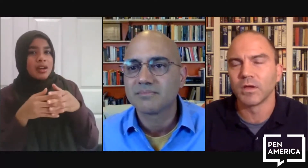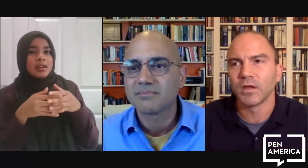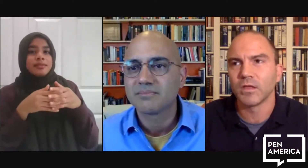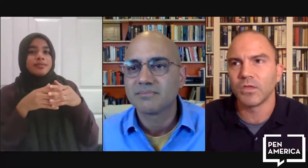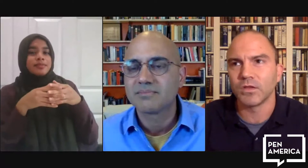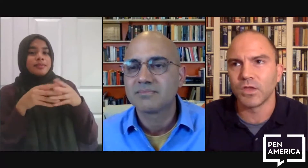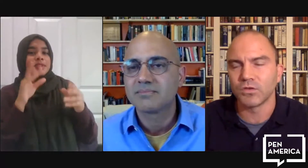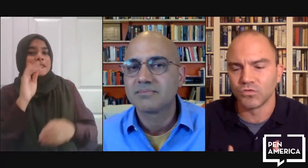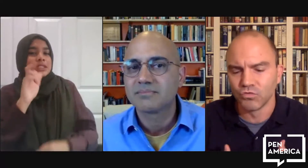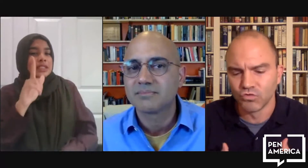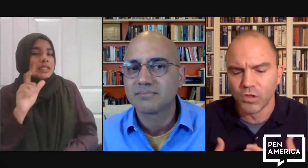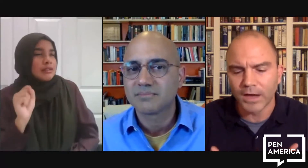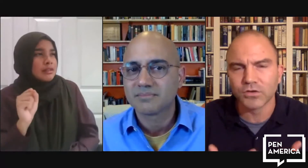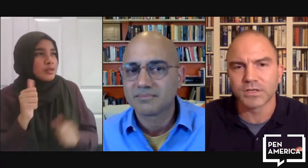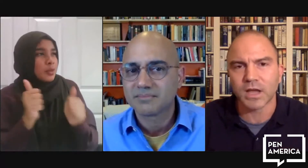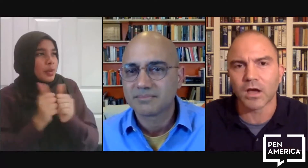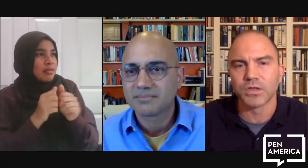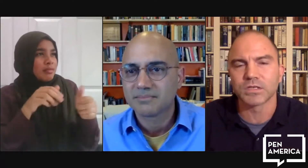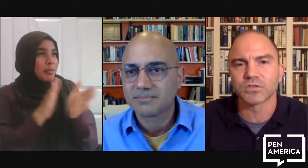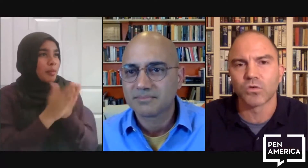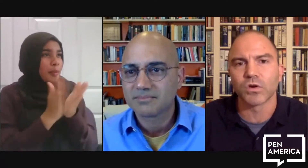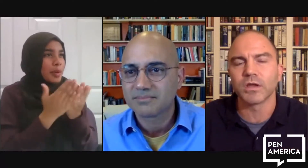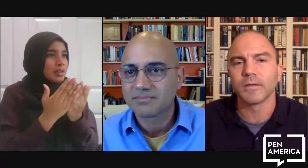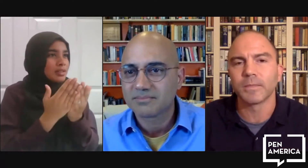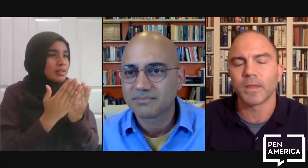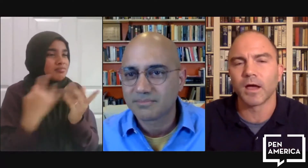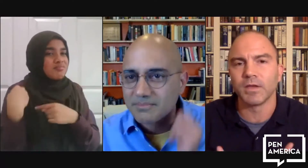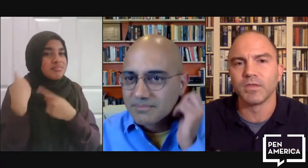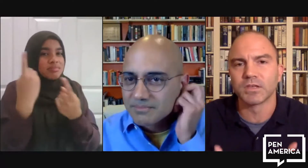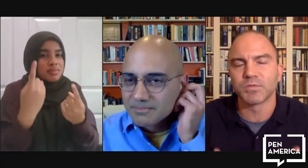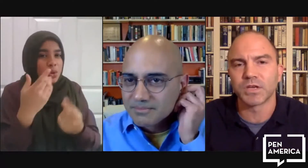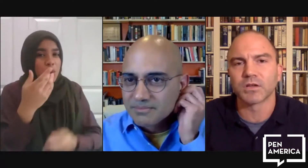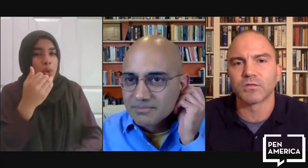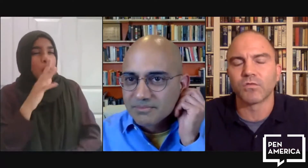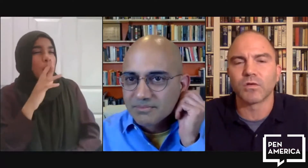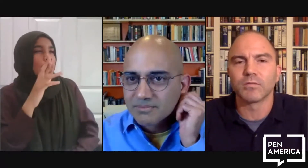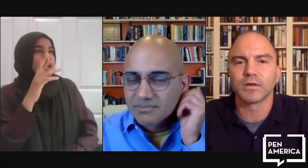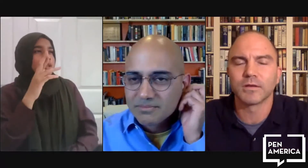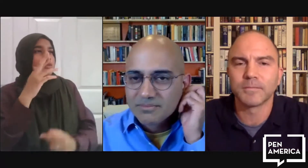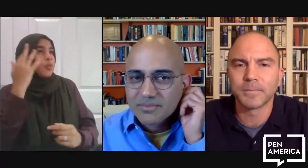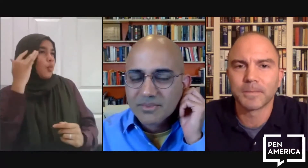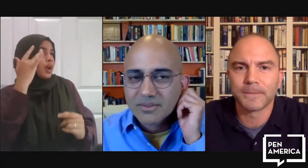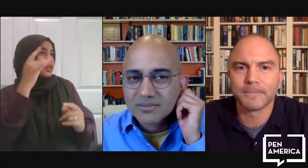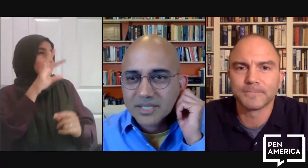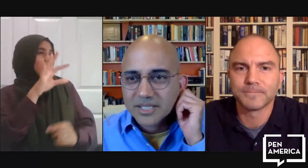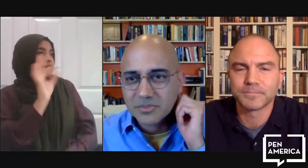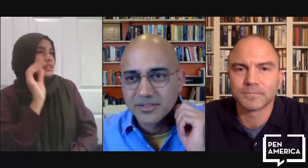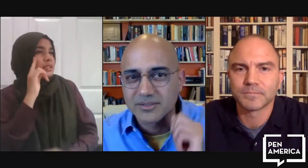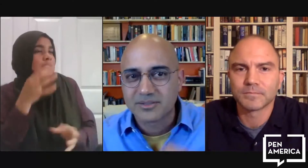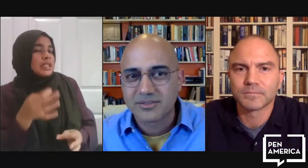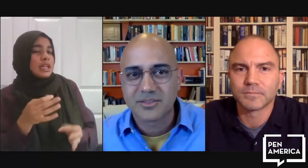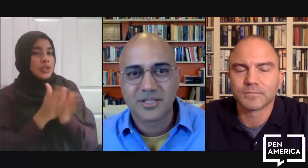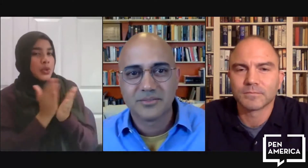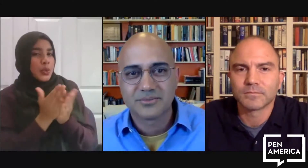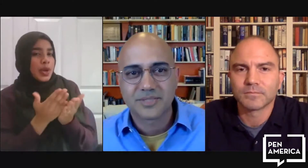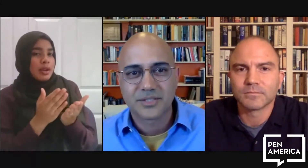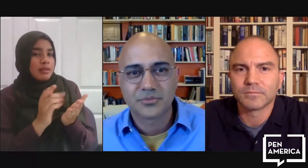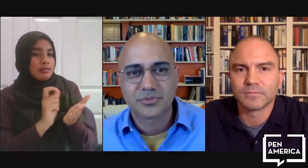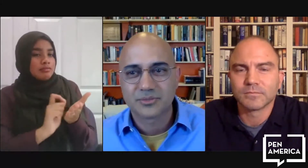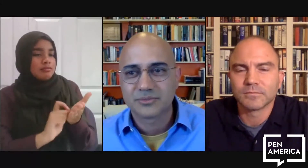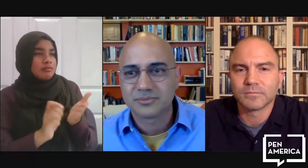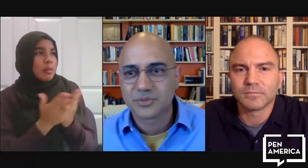form that led you to tell this story in this particular form? Thanks, Ben.